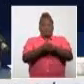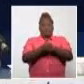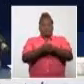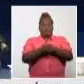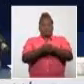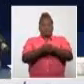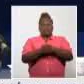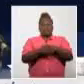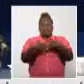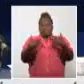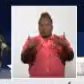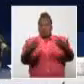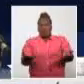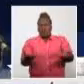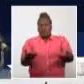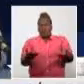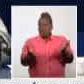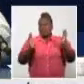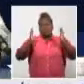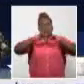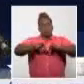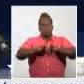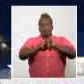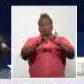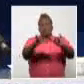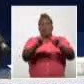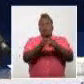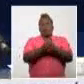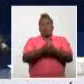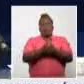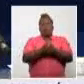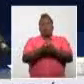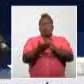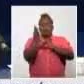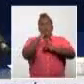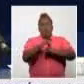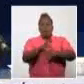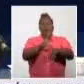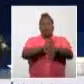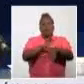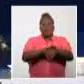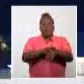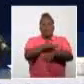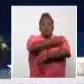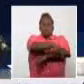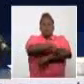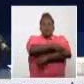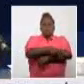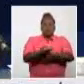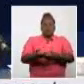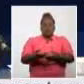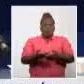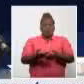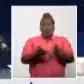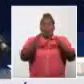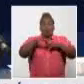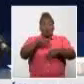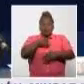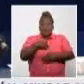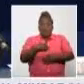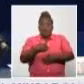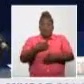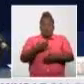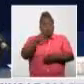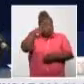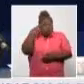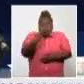ones that have not reported any cases of COVID-19 or have not detected it or do not have it?